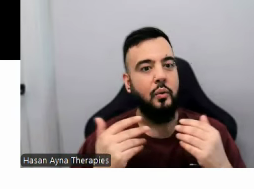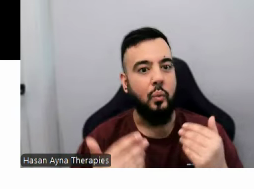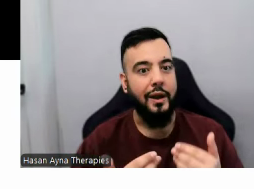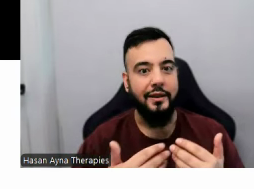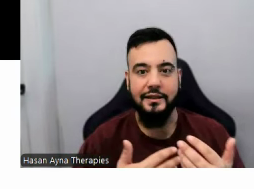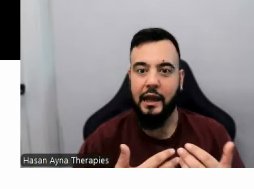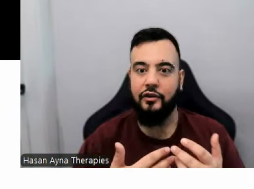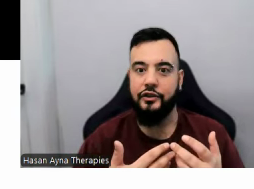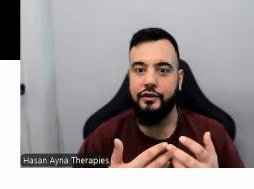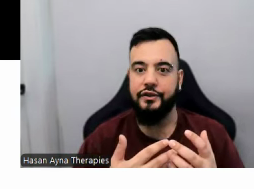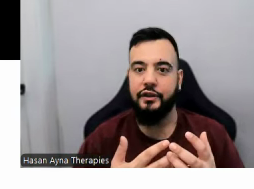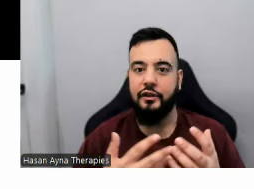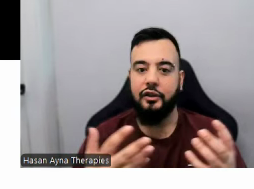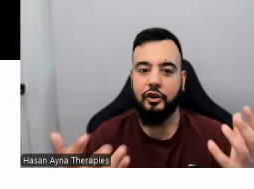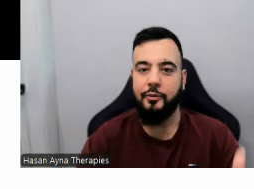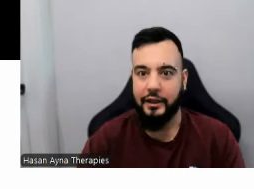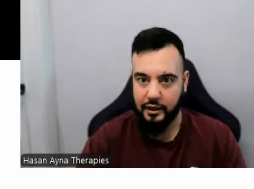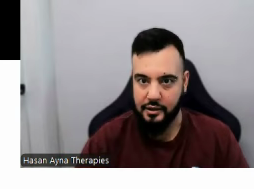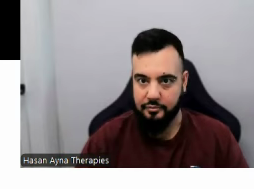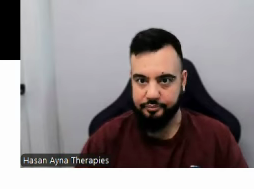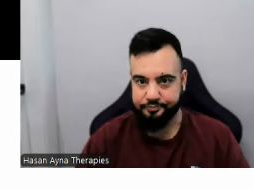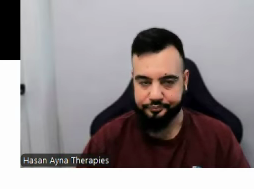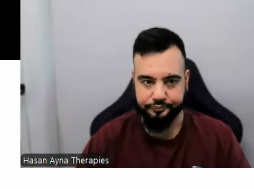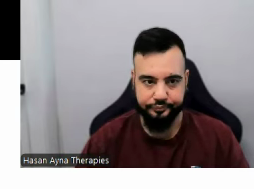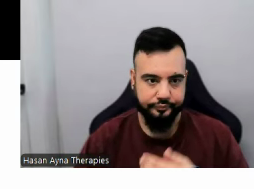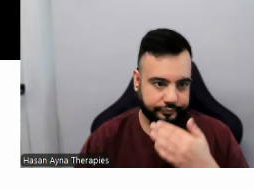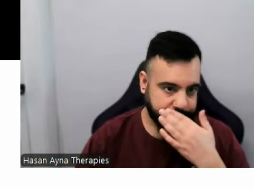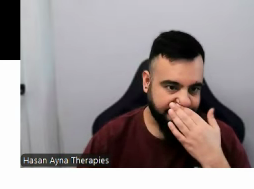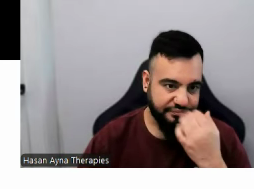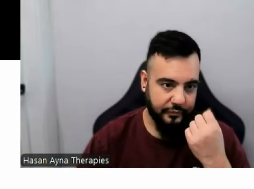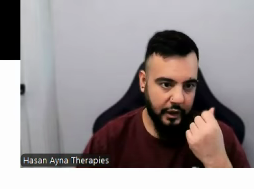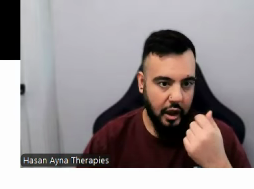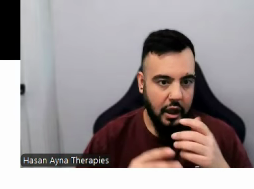on where this character is communicating.